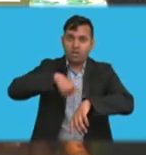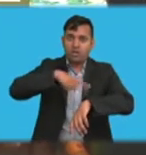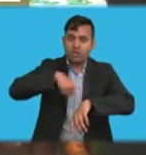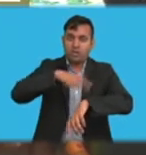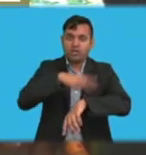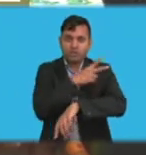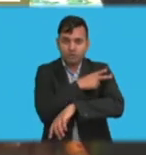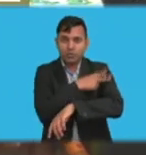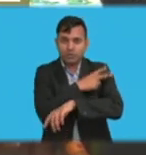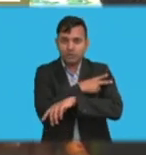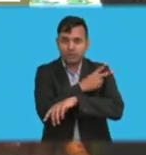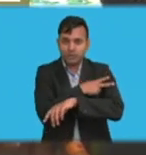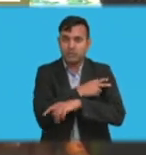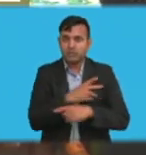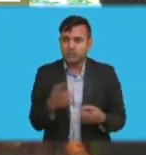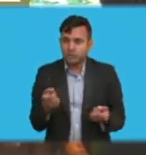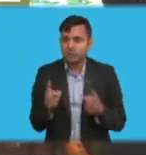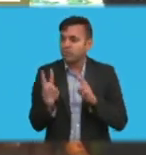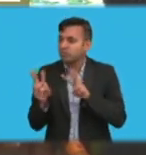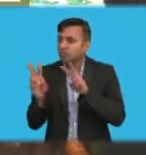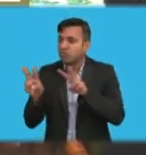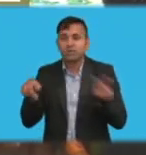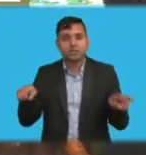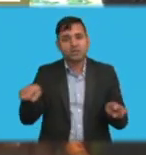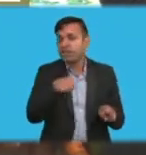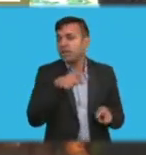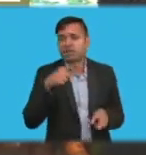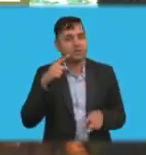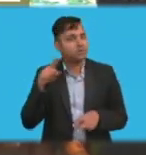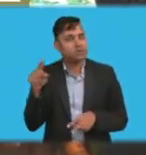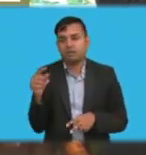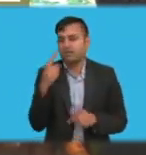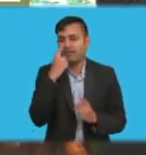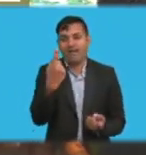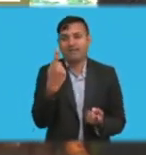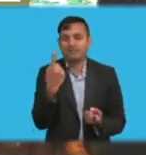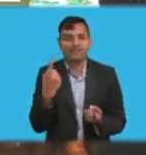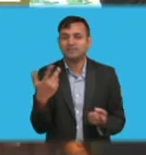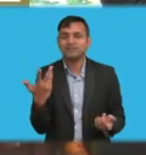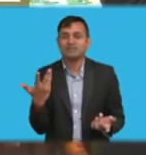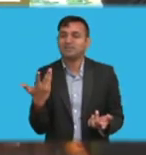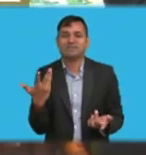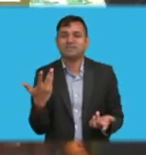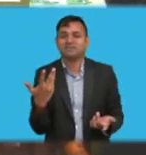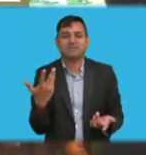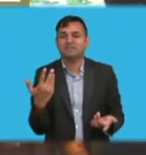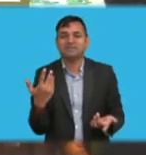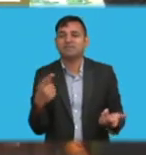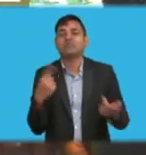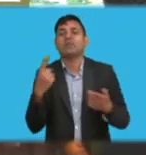not possible. All we need to do is to create awareness about the importance of ensuring that